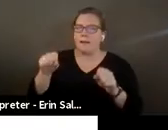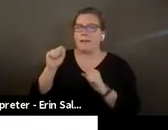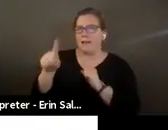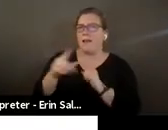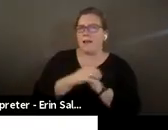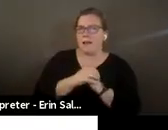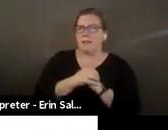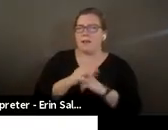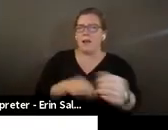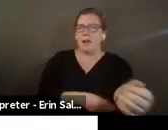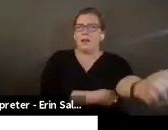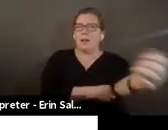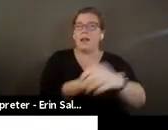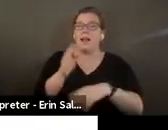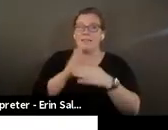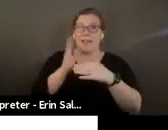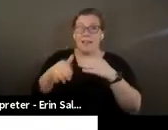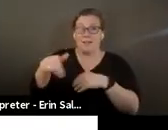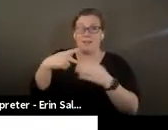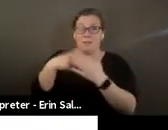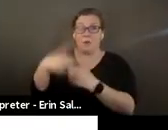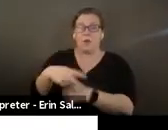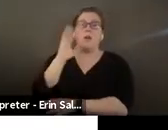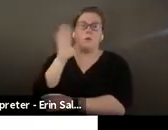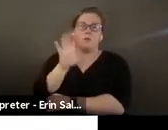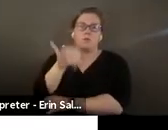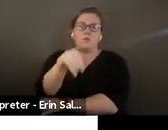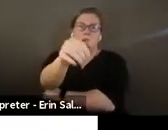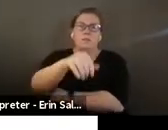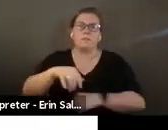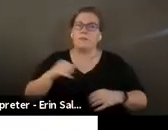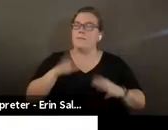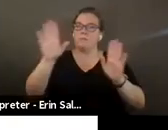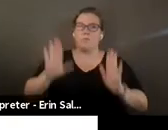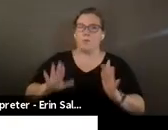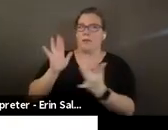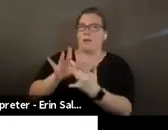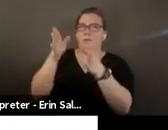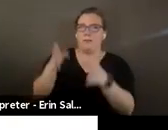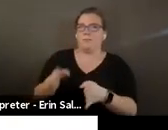I will do that at the end, if you don't mind. I have a great contact for you.